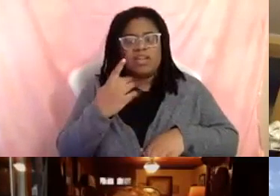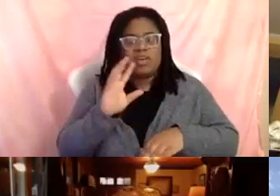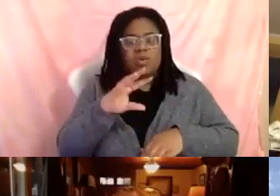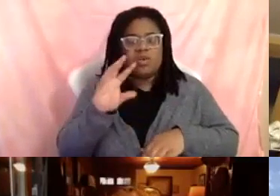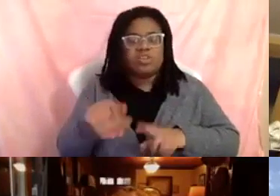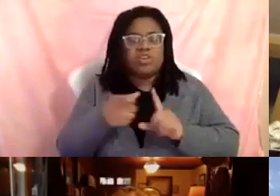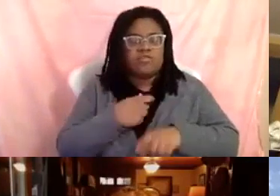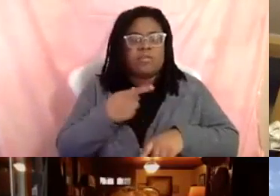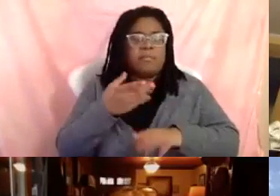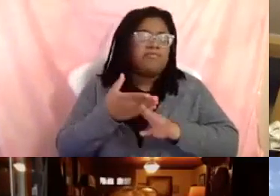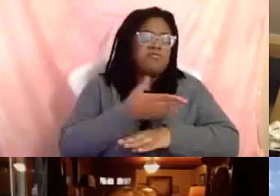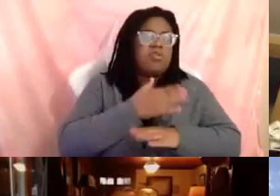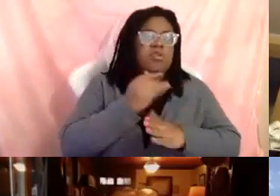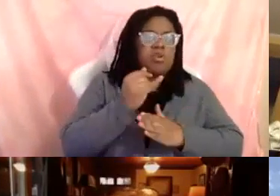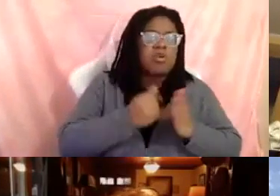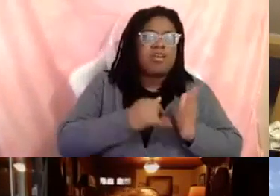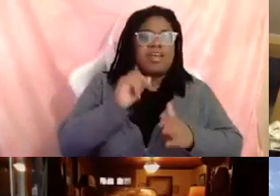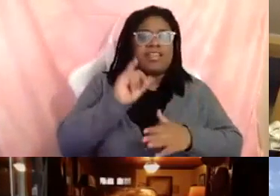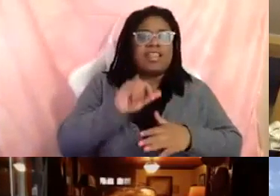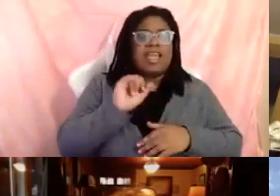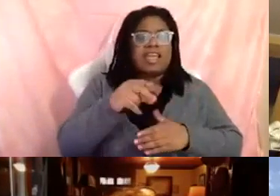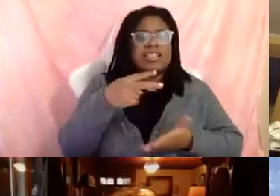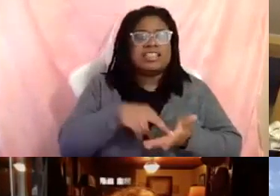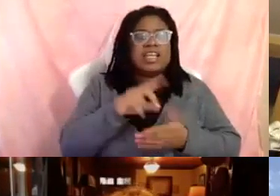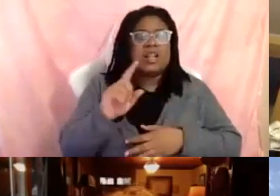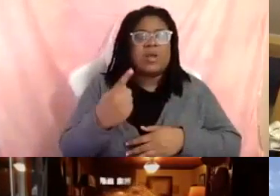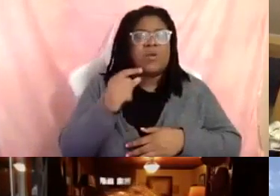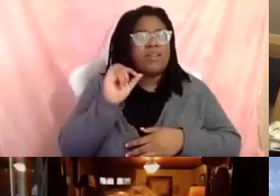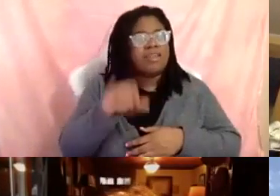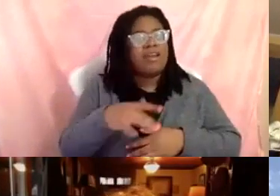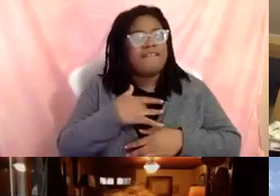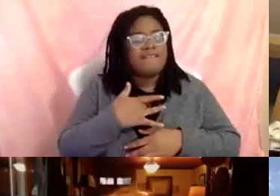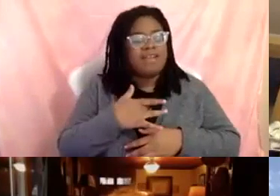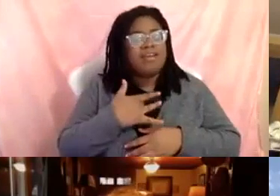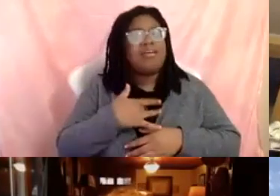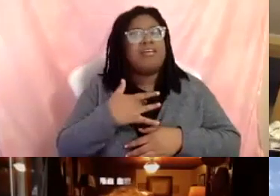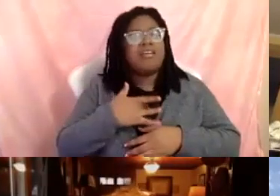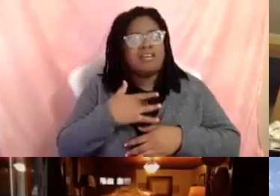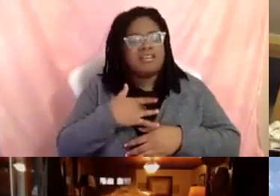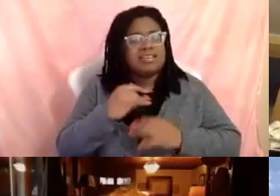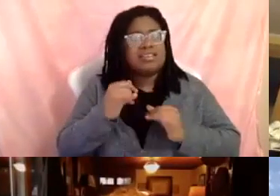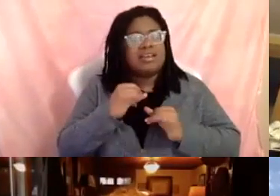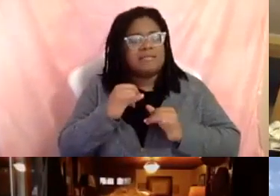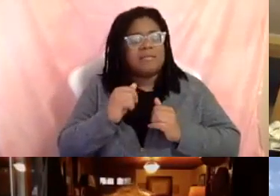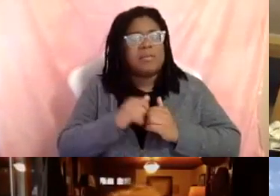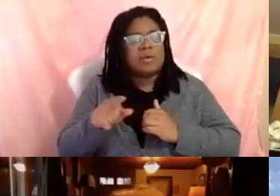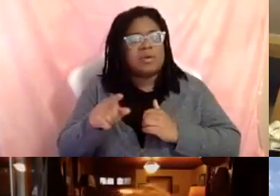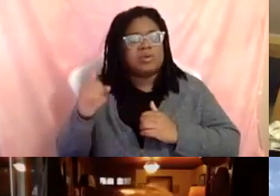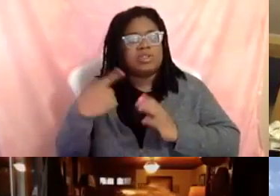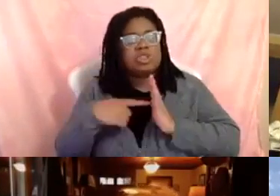from Khalil's work seemed like it could stand alone. And I have that kind of standalone sense from what you